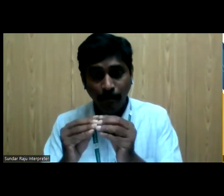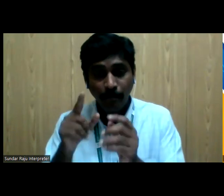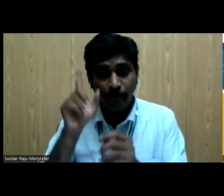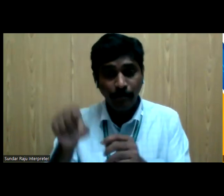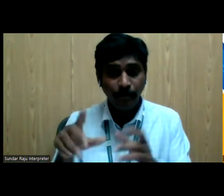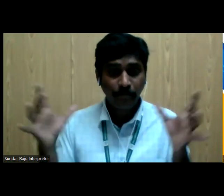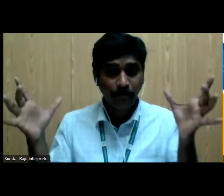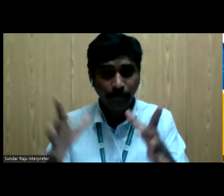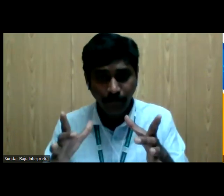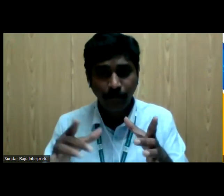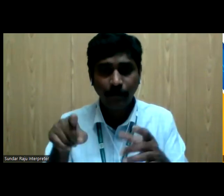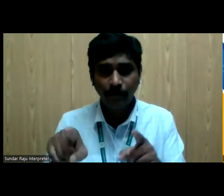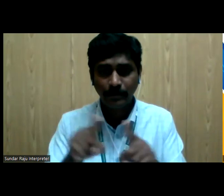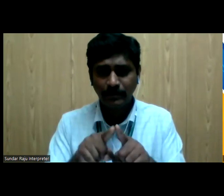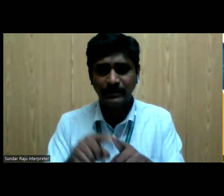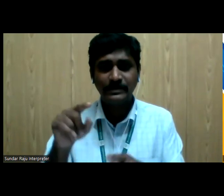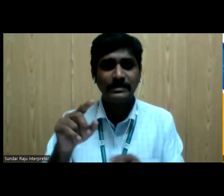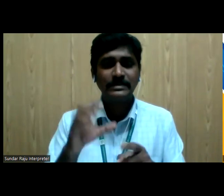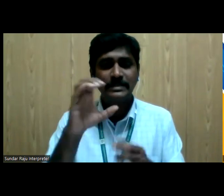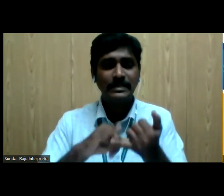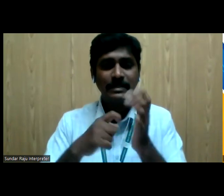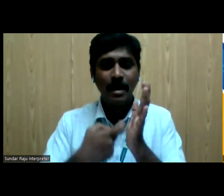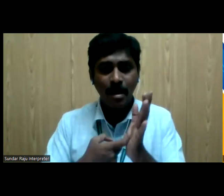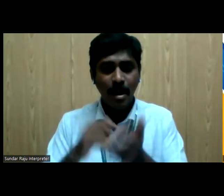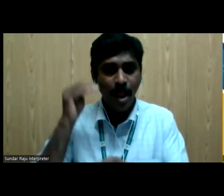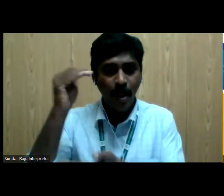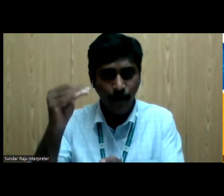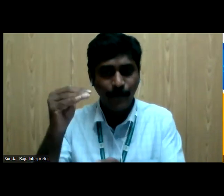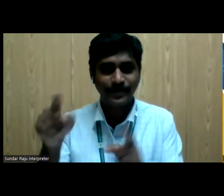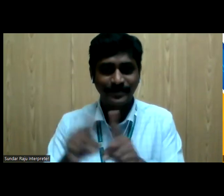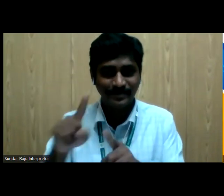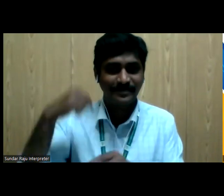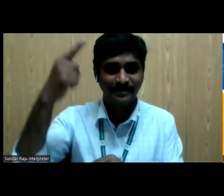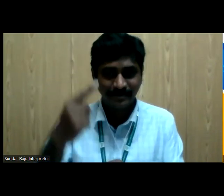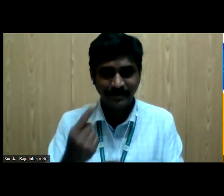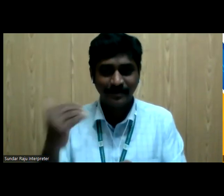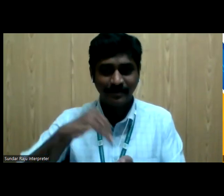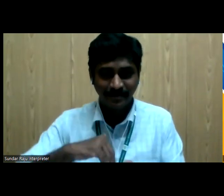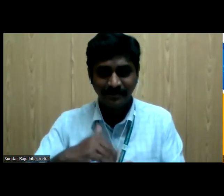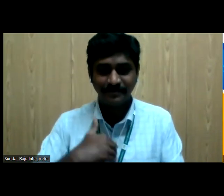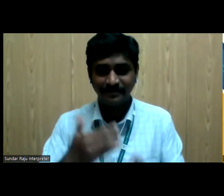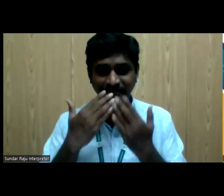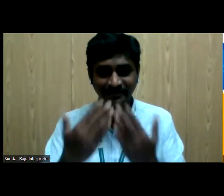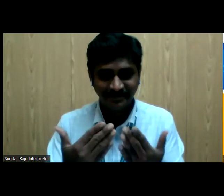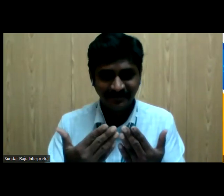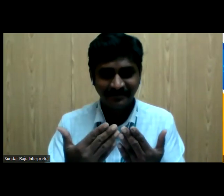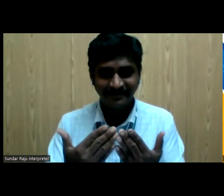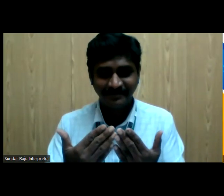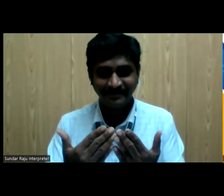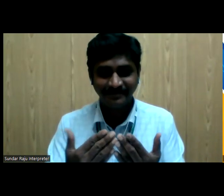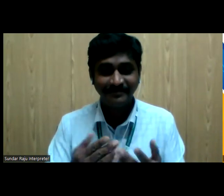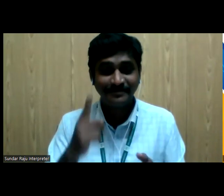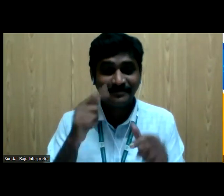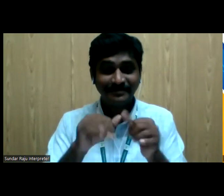TMF application for National CSR Awards. Thank you once again, sir, for joining us. We are really honored by your presence and look forward for